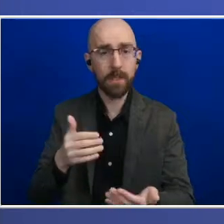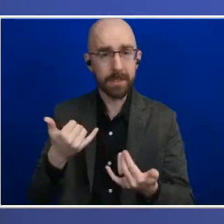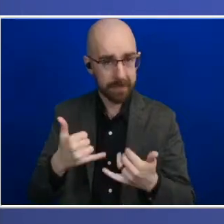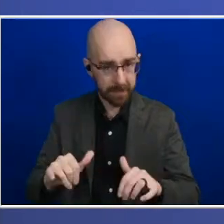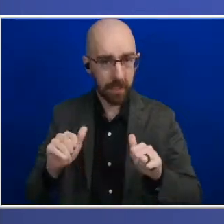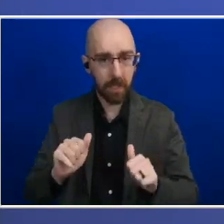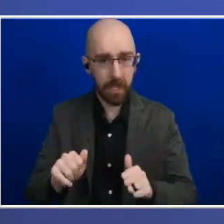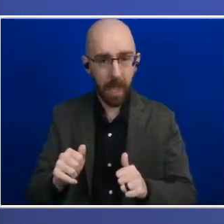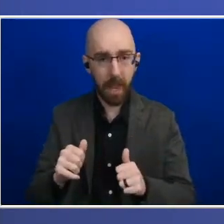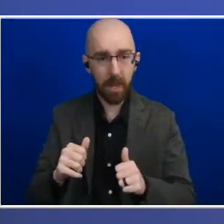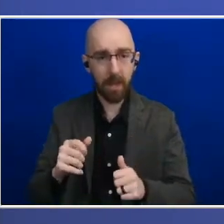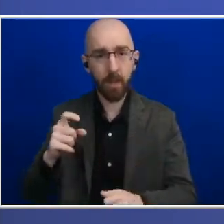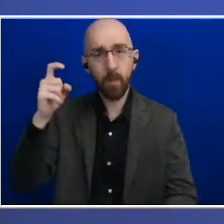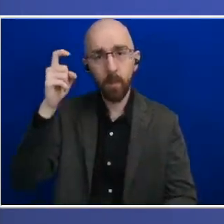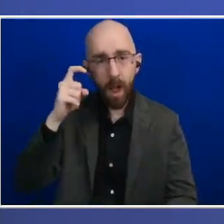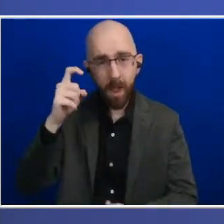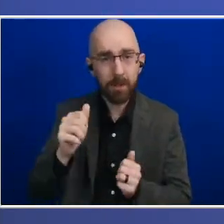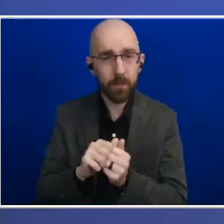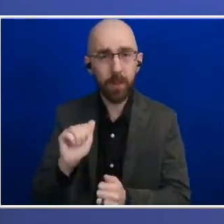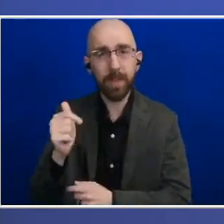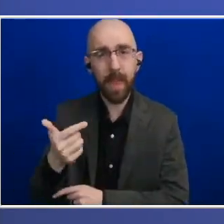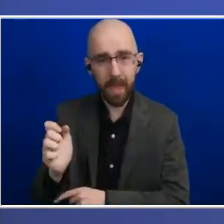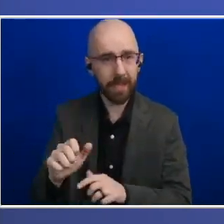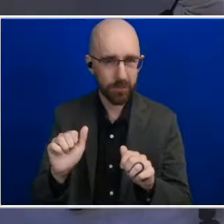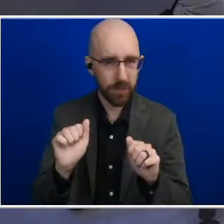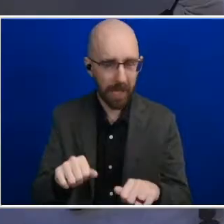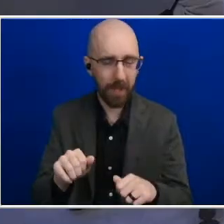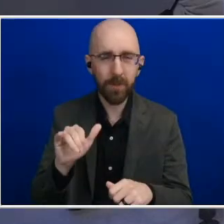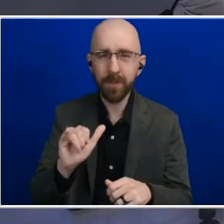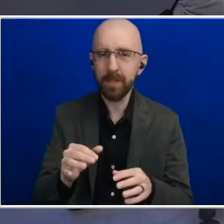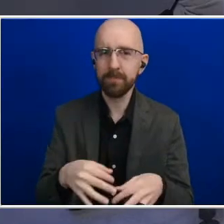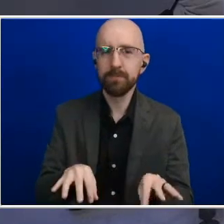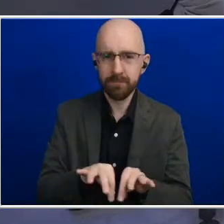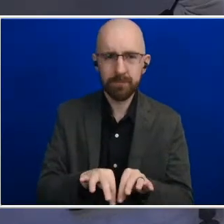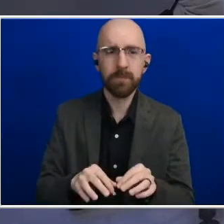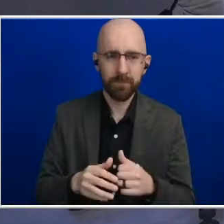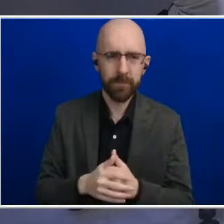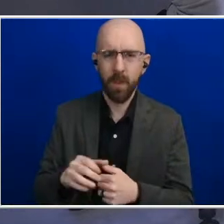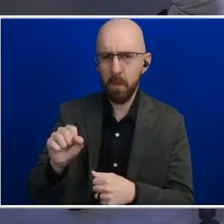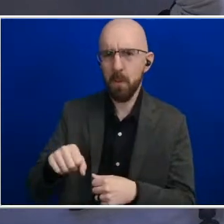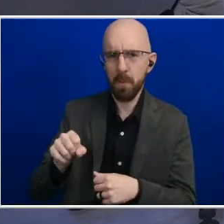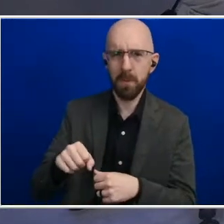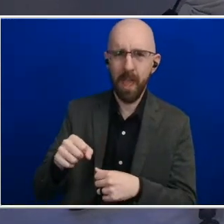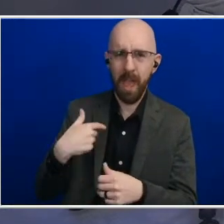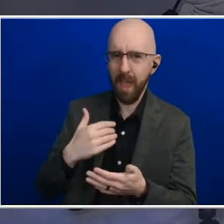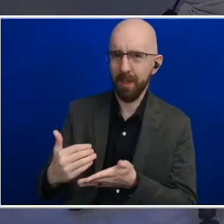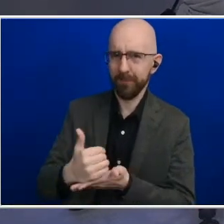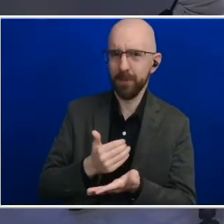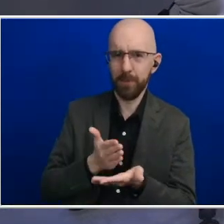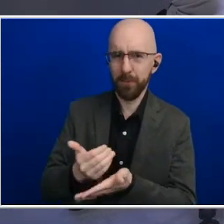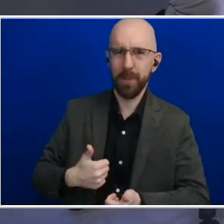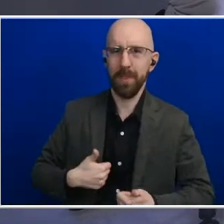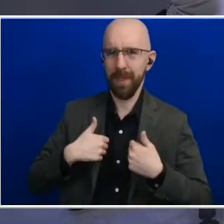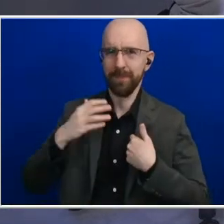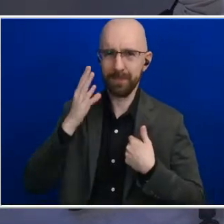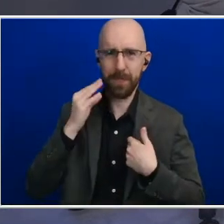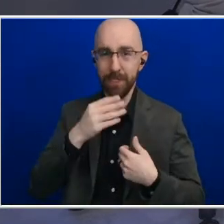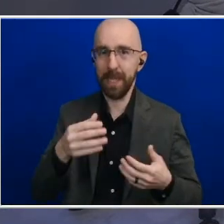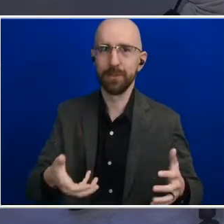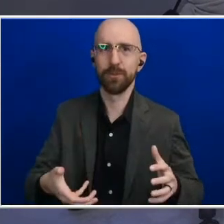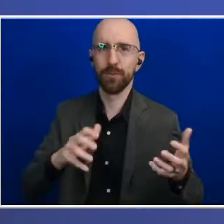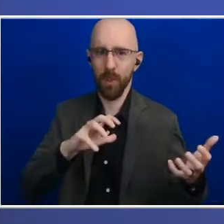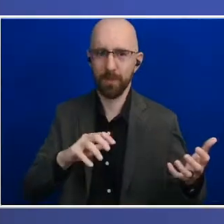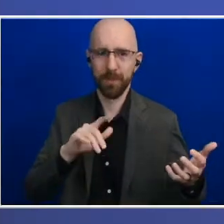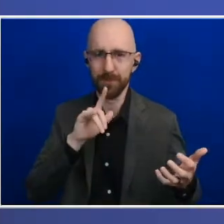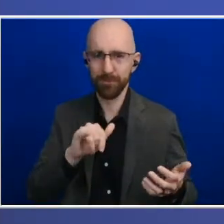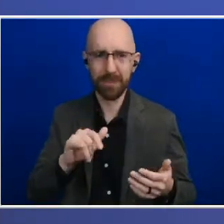wisdom with age. Oh, yeah. Yeah, so that's a critical element. I'm very wise. I've accumulated a lot of that through life experience and screwing things up. It's really brilliant. Yeah. So